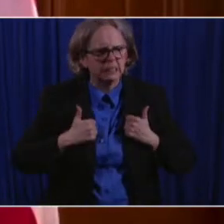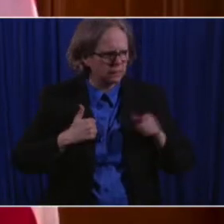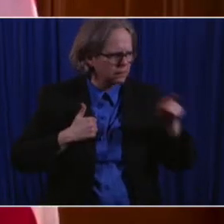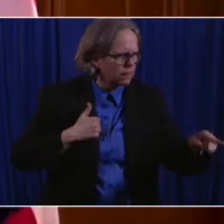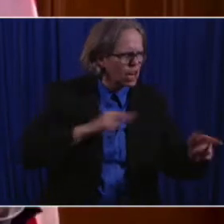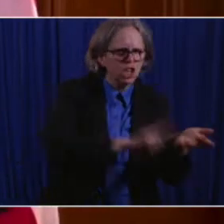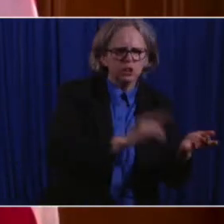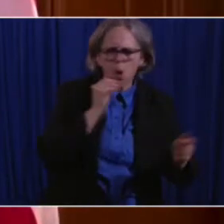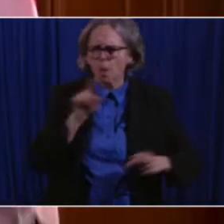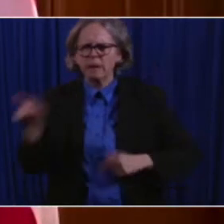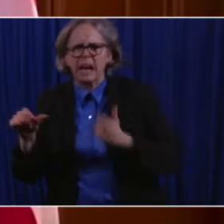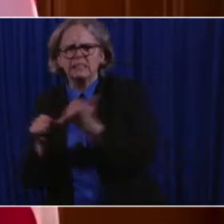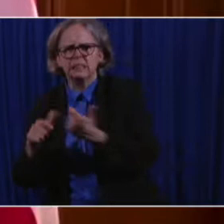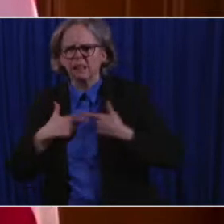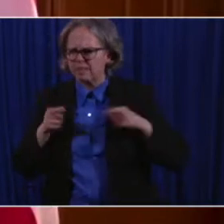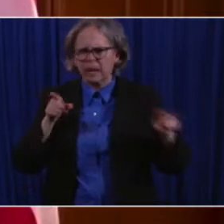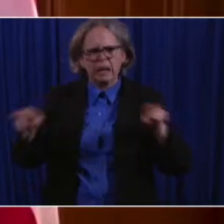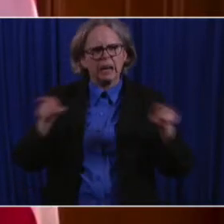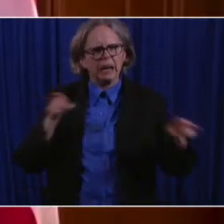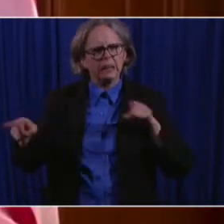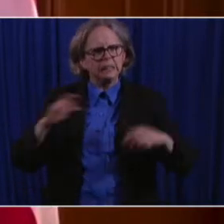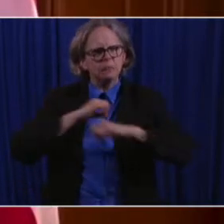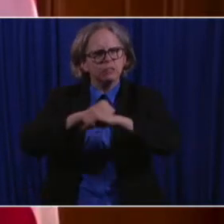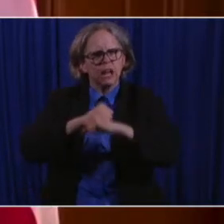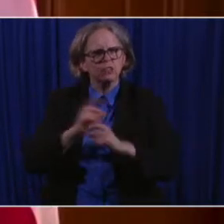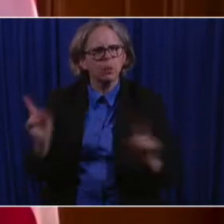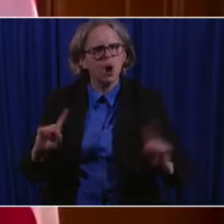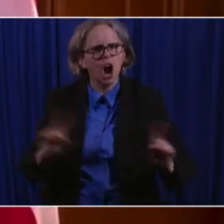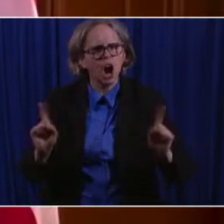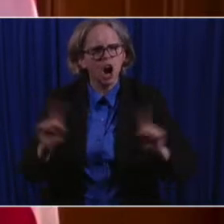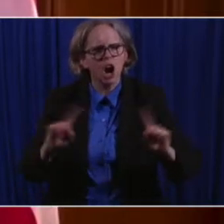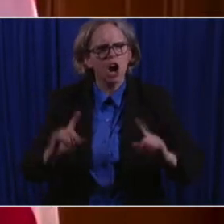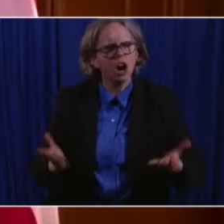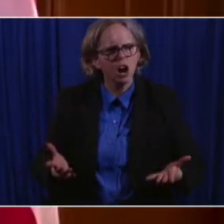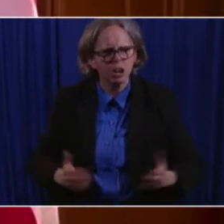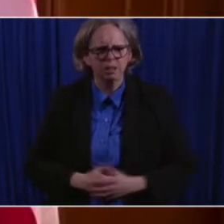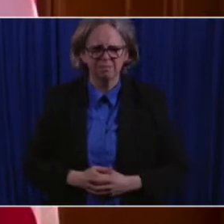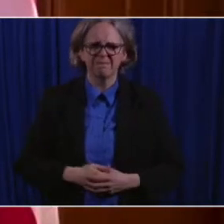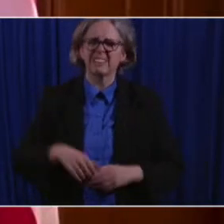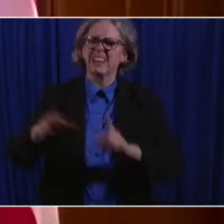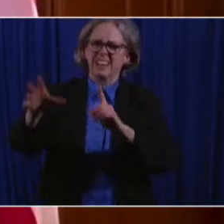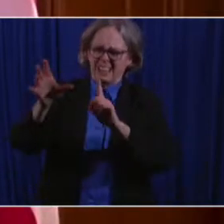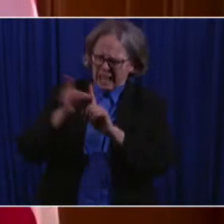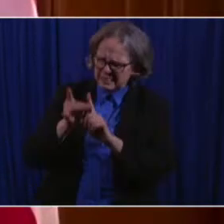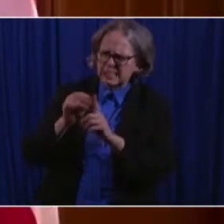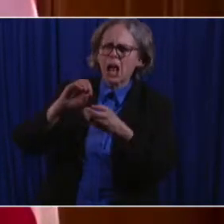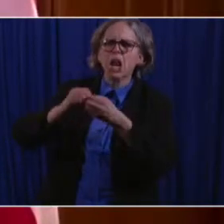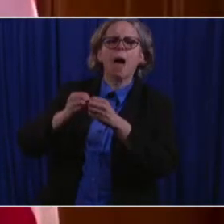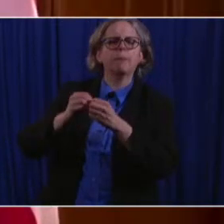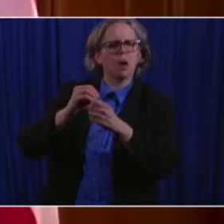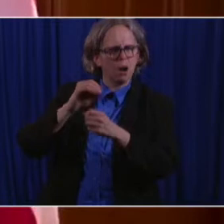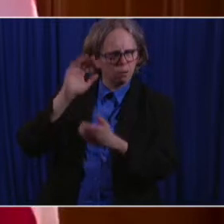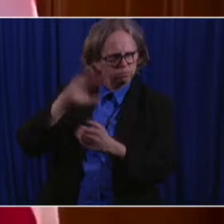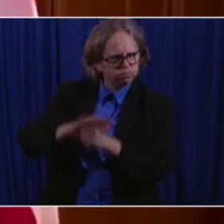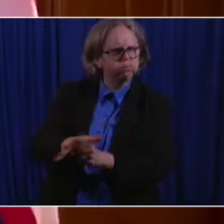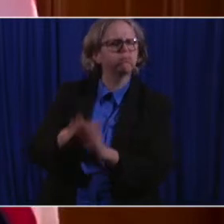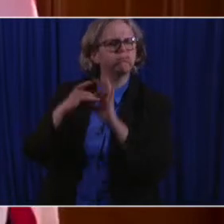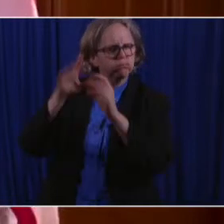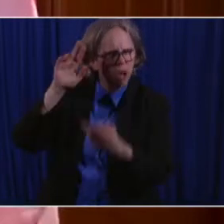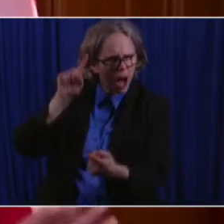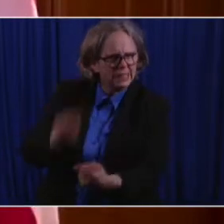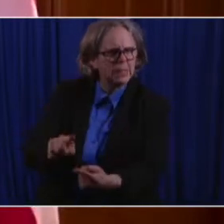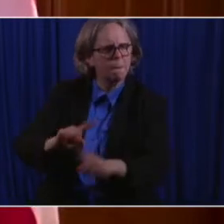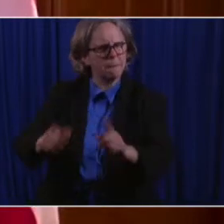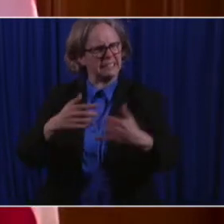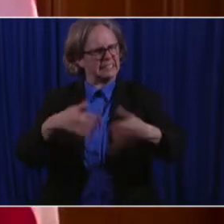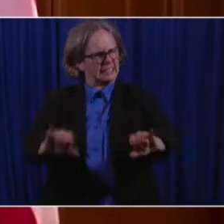And in assisted living, we've taken the number of cases down. It's up a little bit this week, but if you look at it overall, the cases